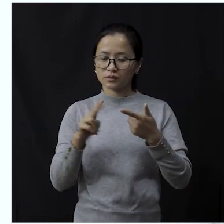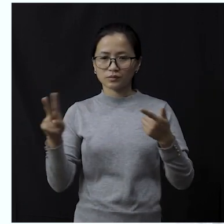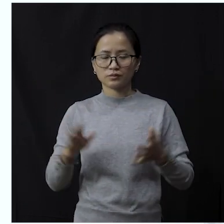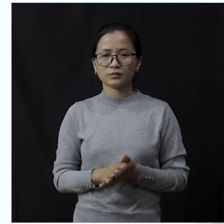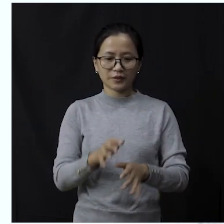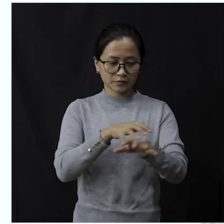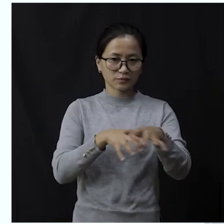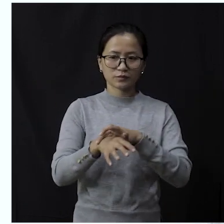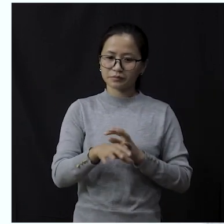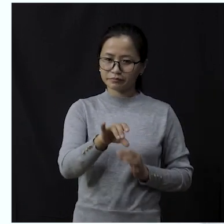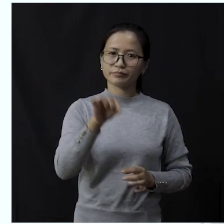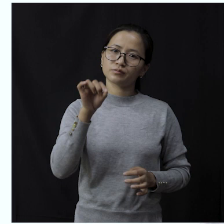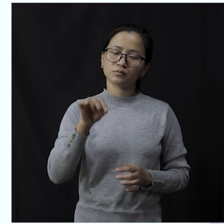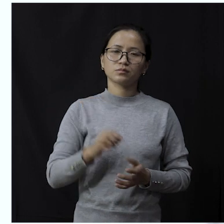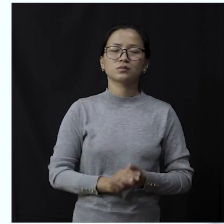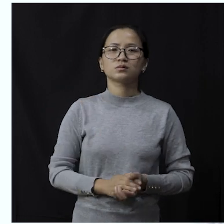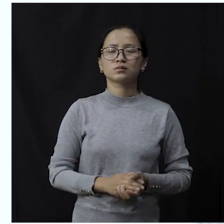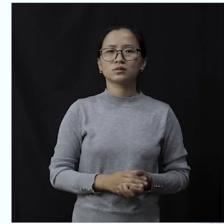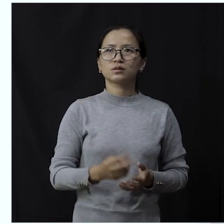animals can be found. If they see a tree